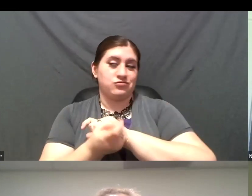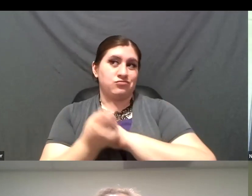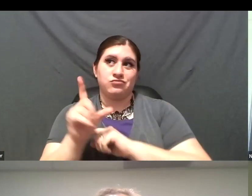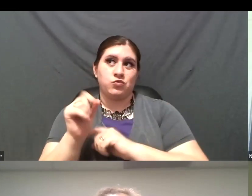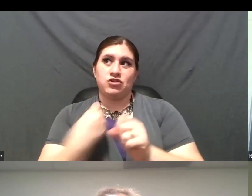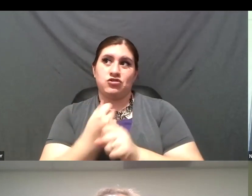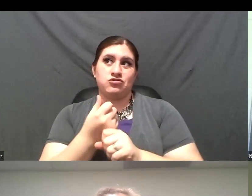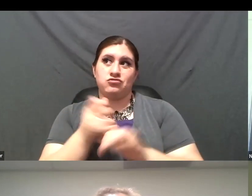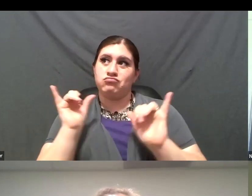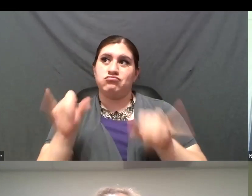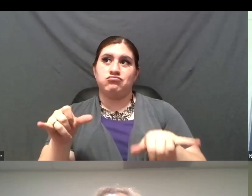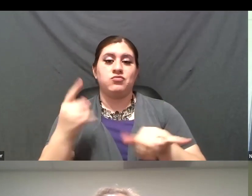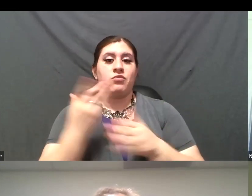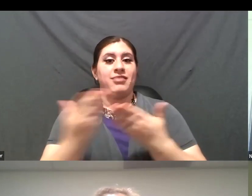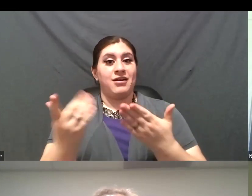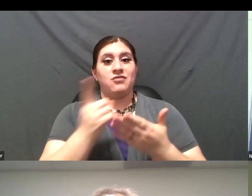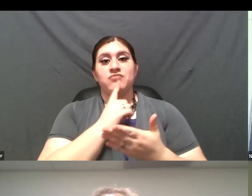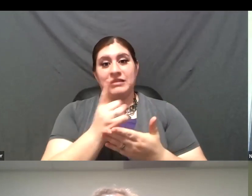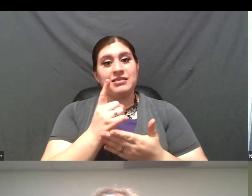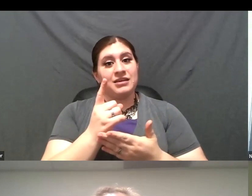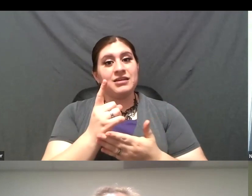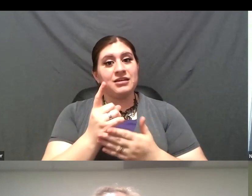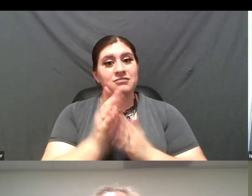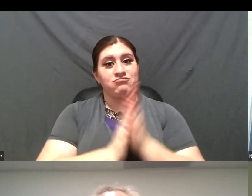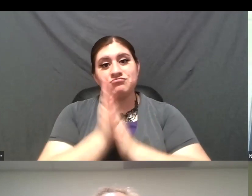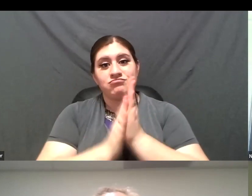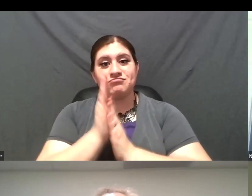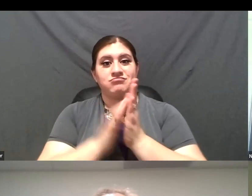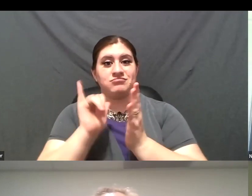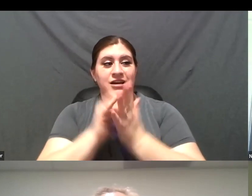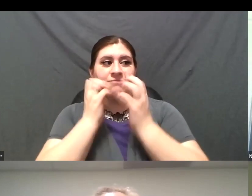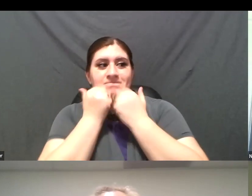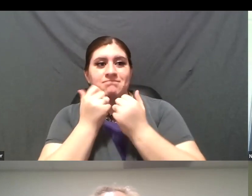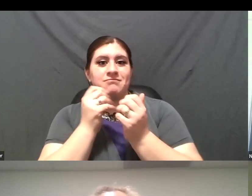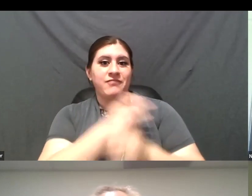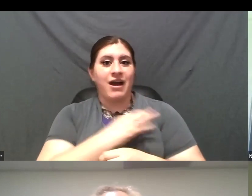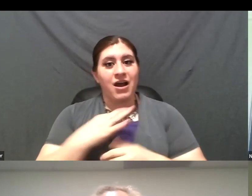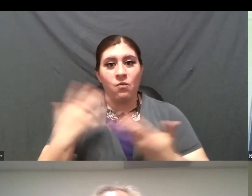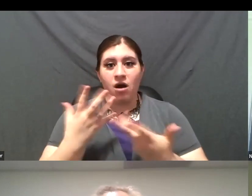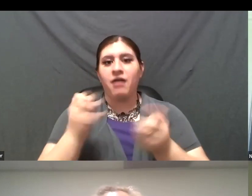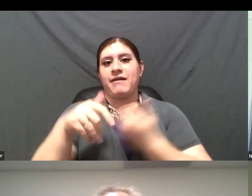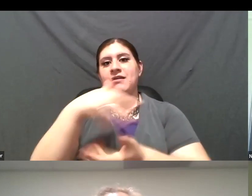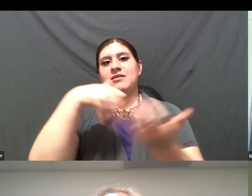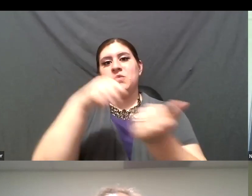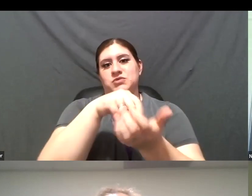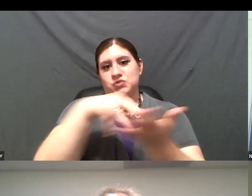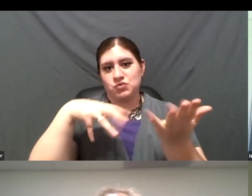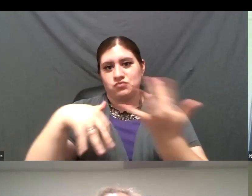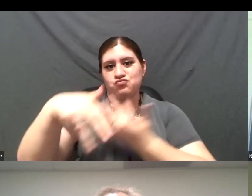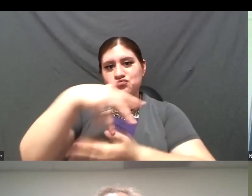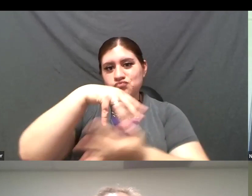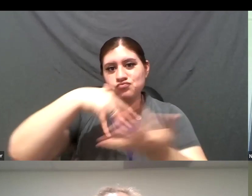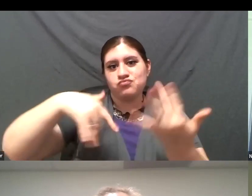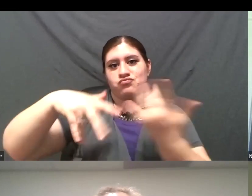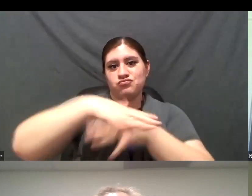So one of the things that really fuels enthusiasm in faculty is the ability to interact with students that